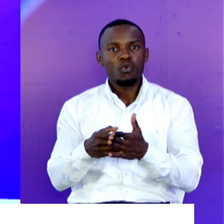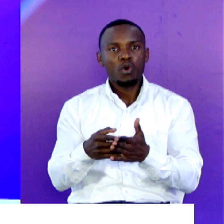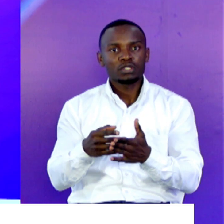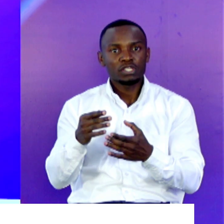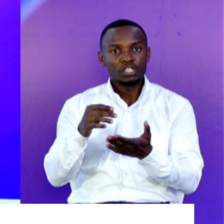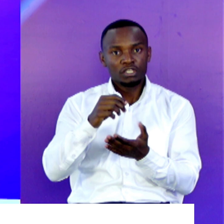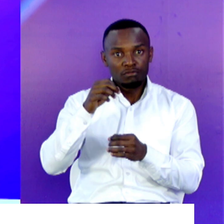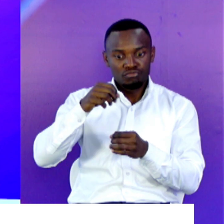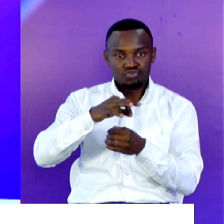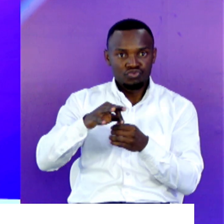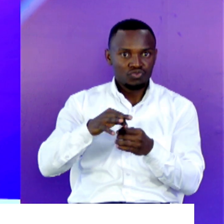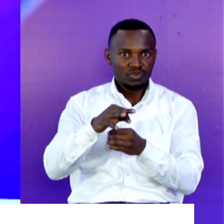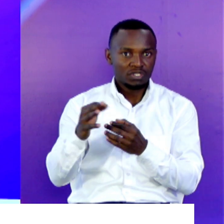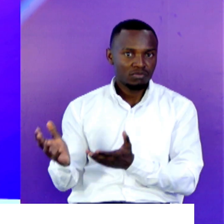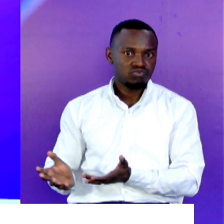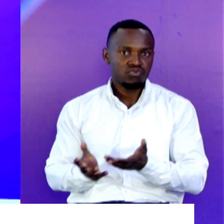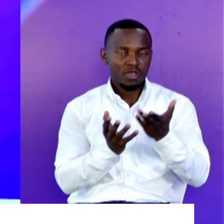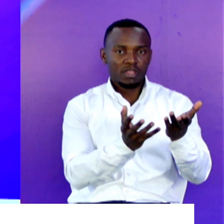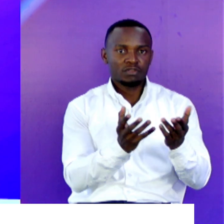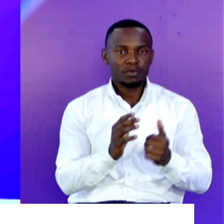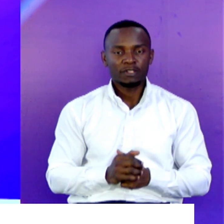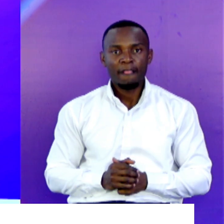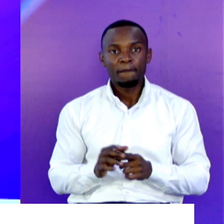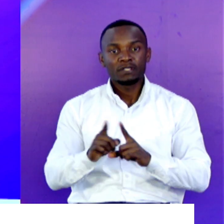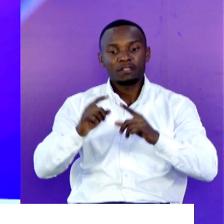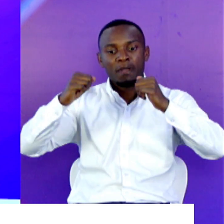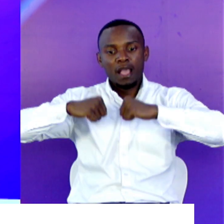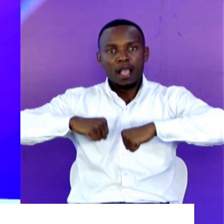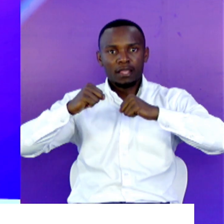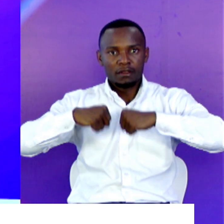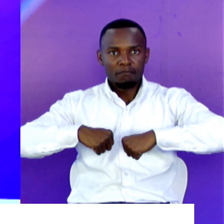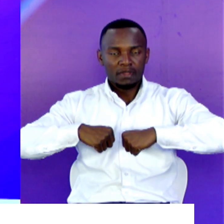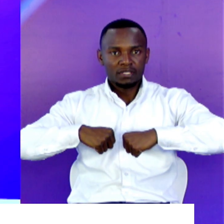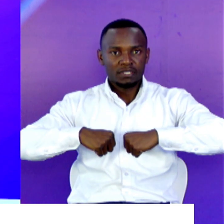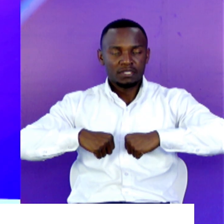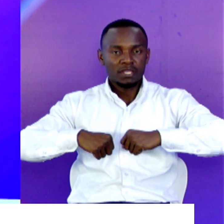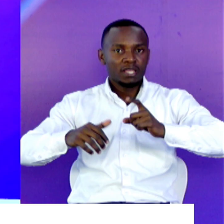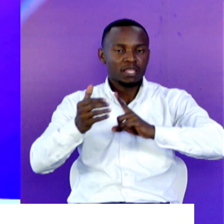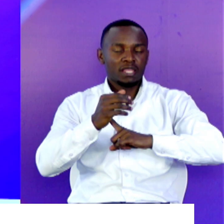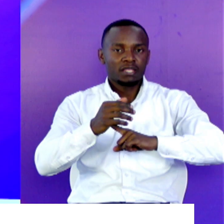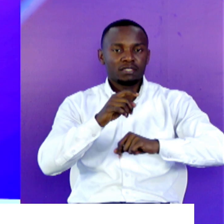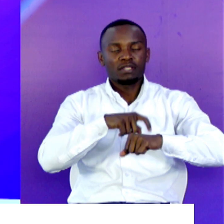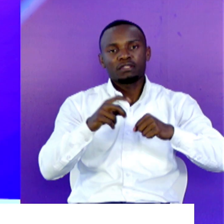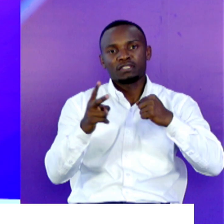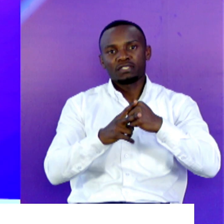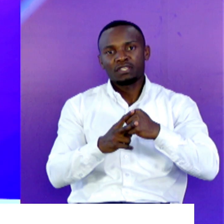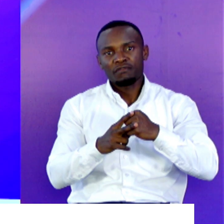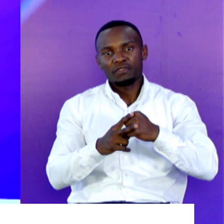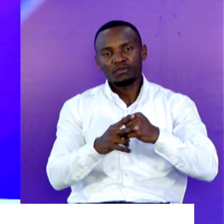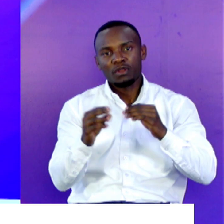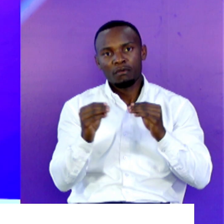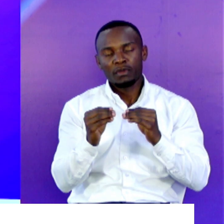nation. The agreement was reached during the 7th session of the Kenya-Iran